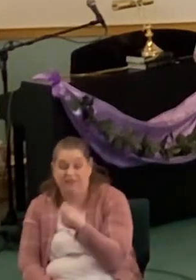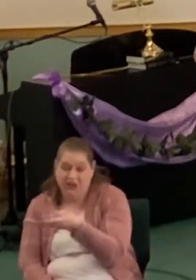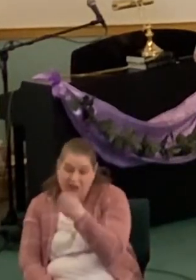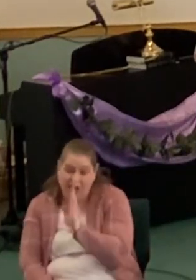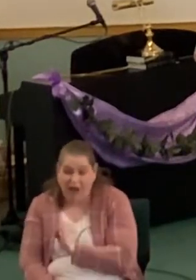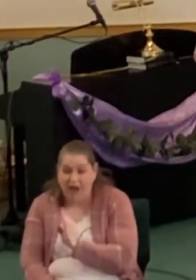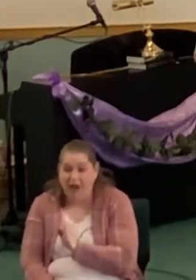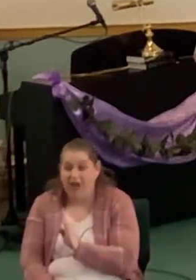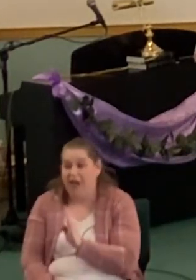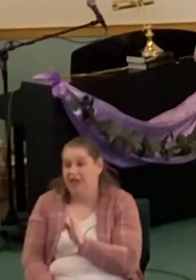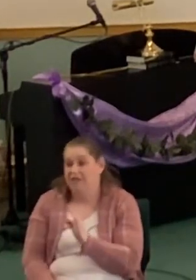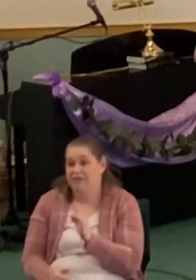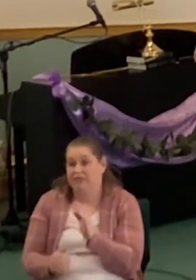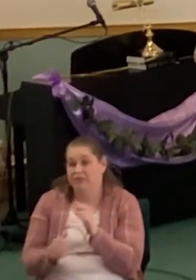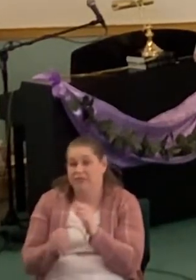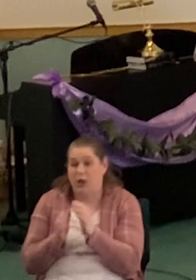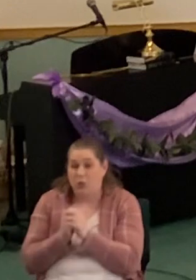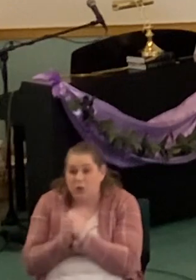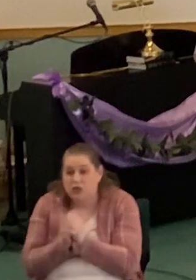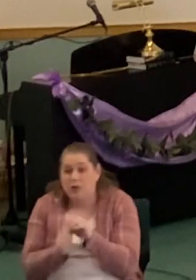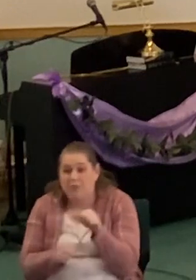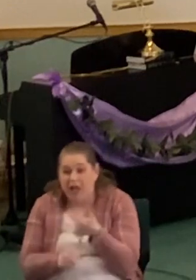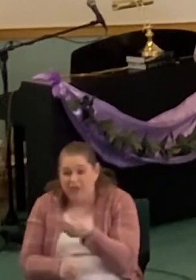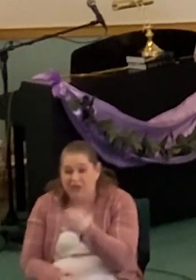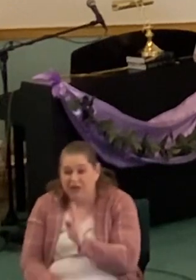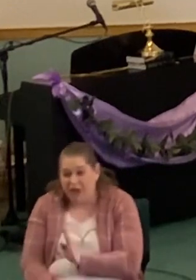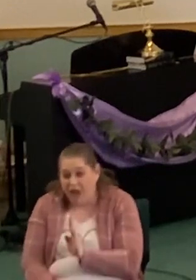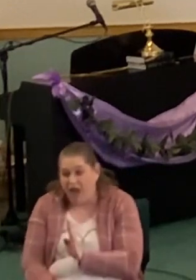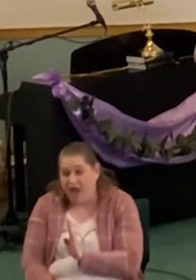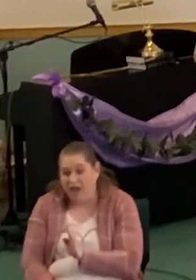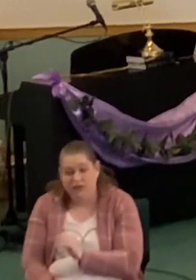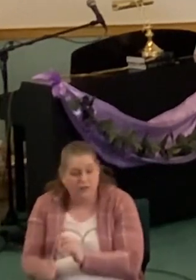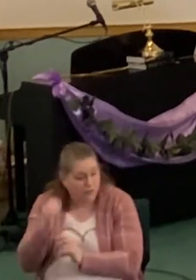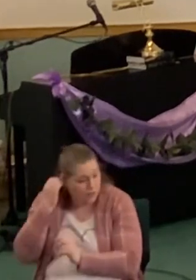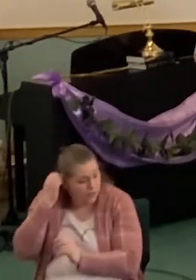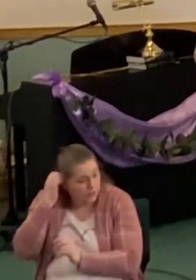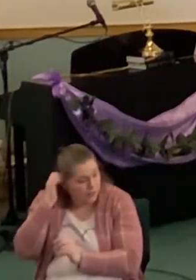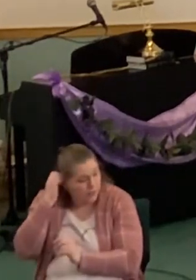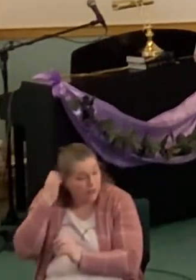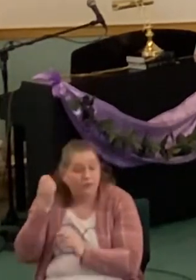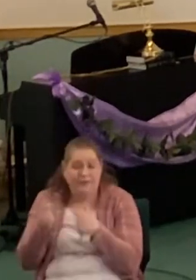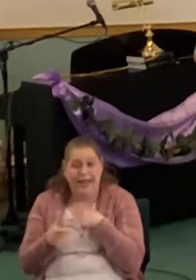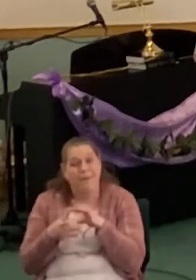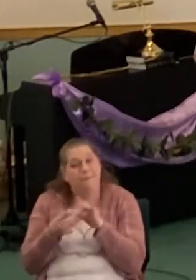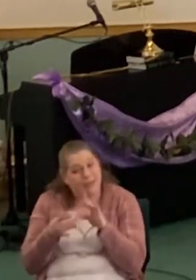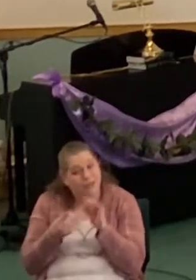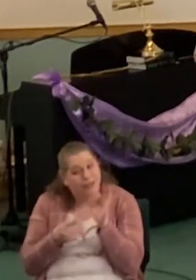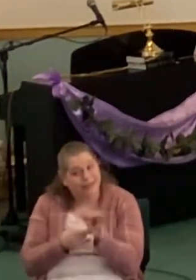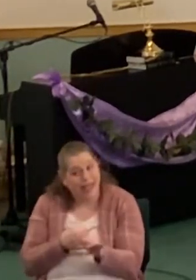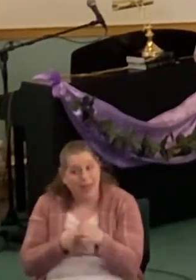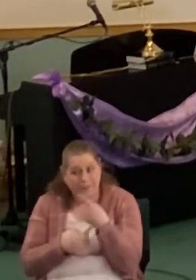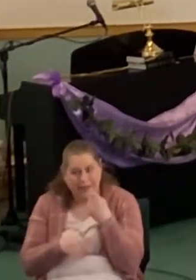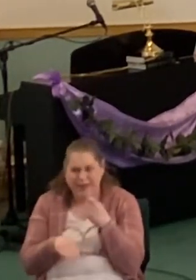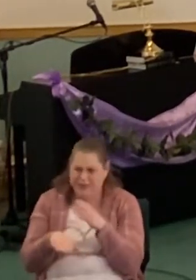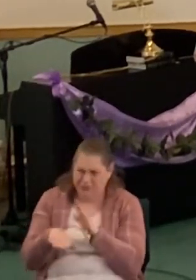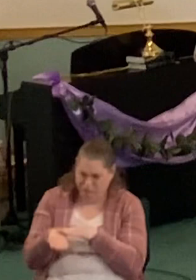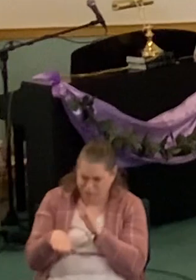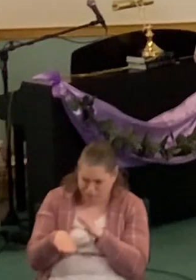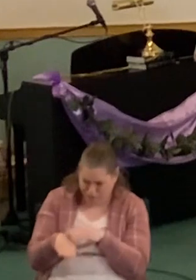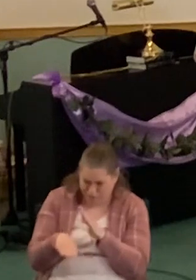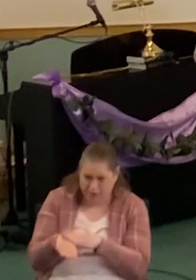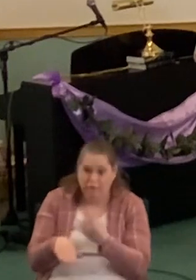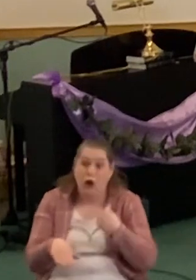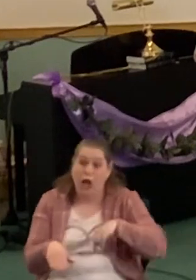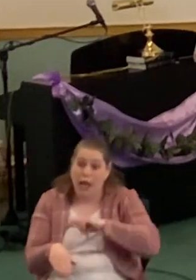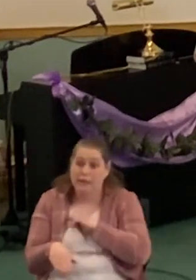participated in idol worship and worshiped other gods. And I mention that because I think it's a good caution for us as people